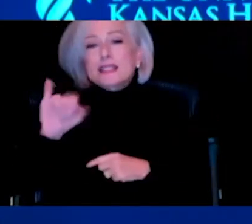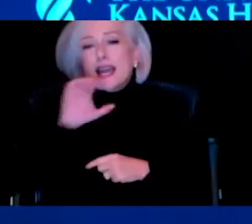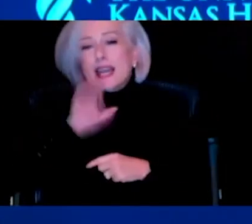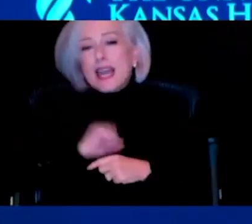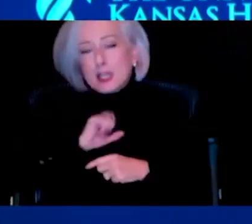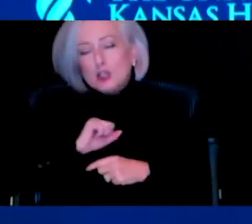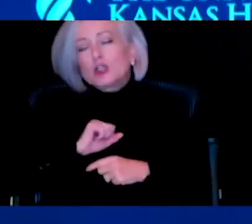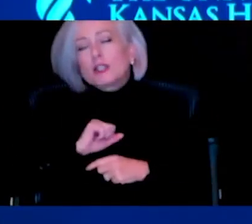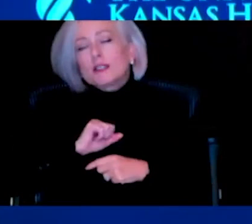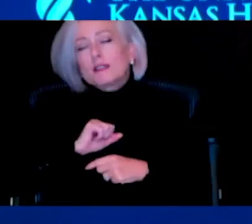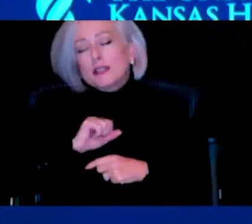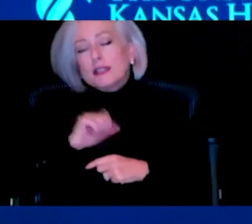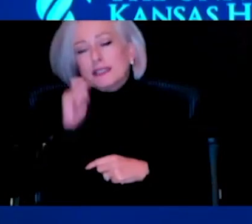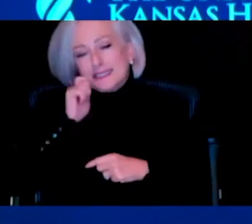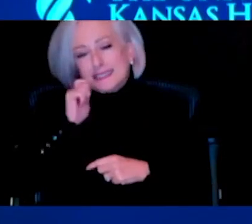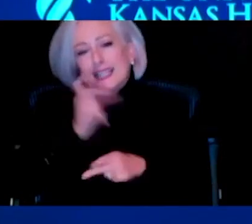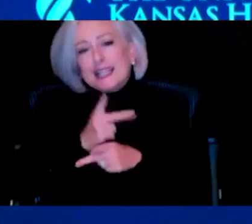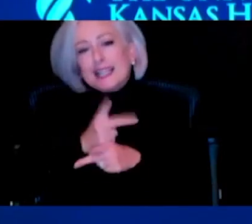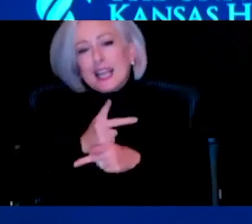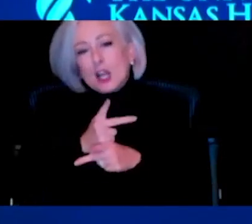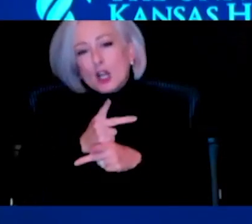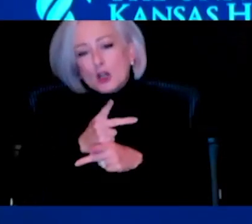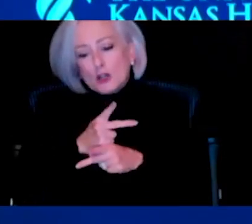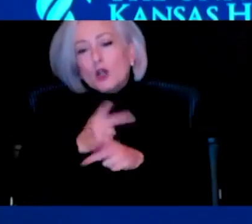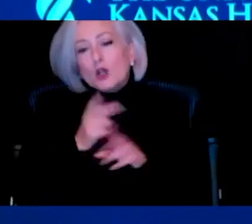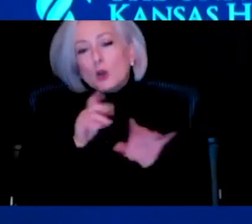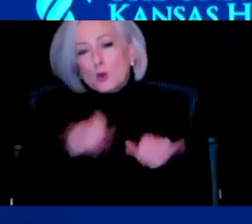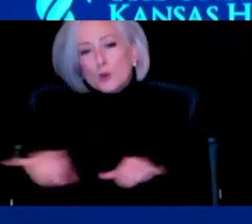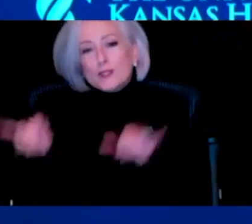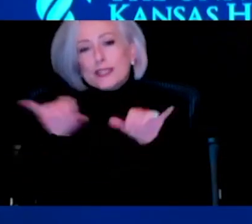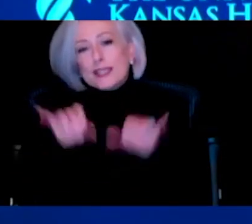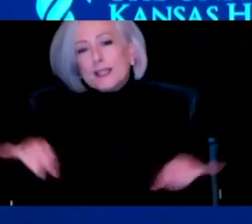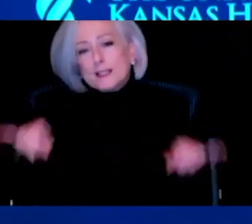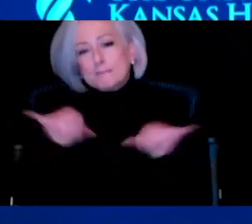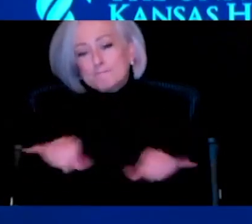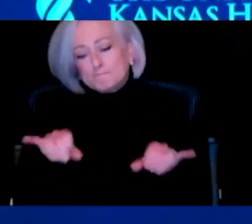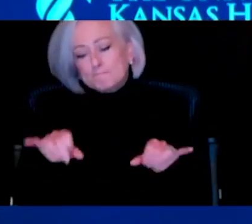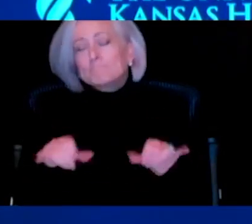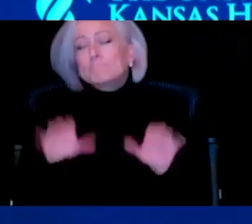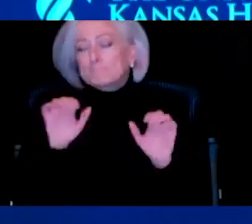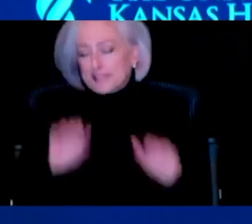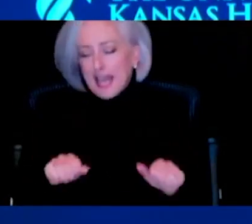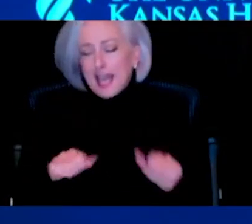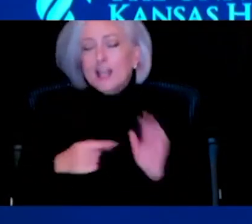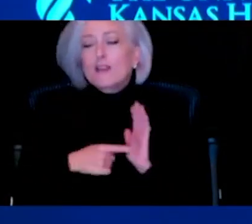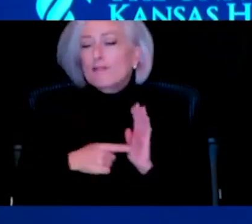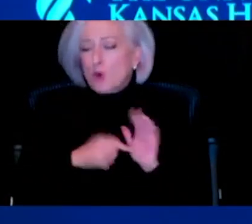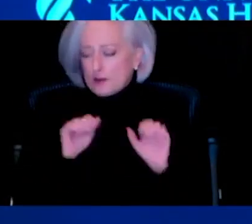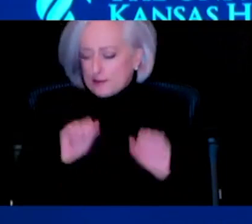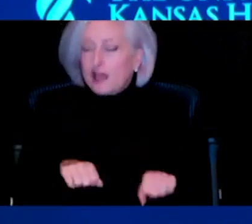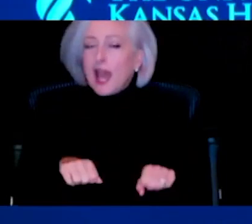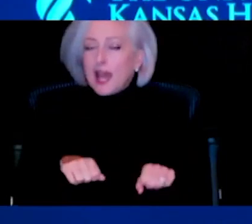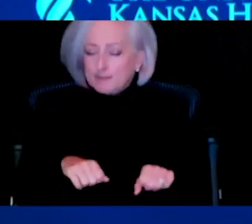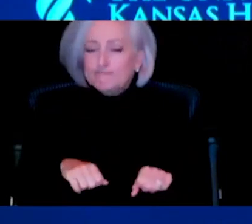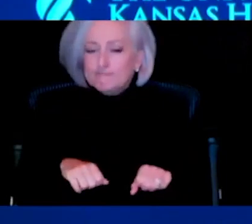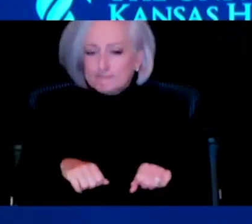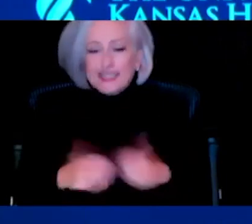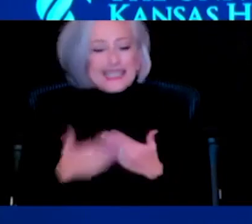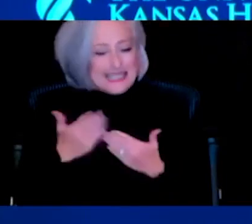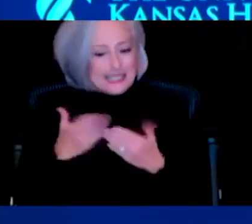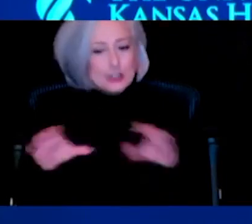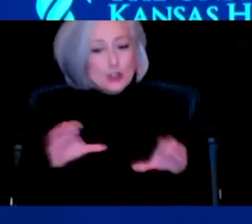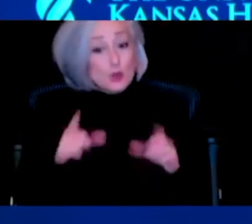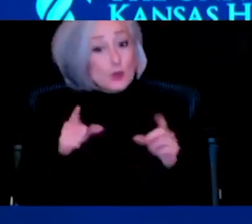is actually very affordable and easy to do. And if you see a good dermatologist or